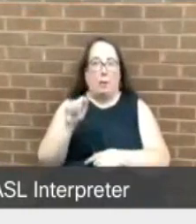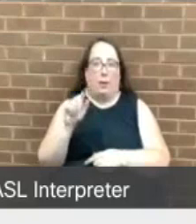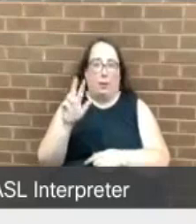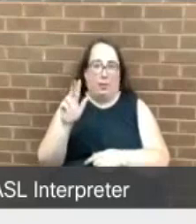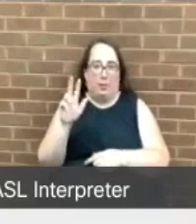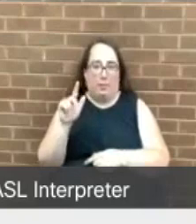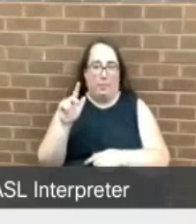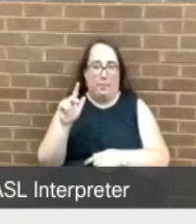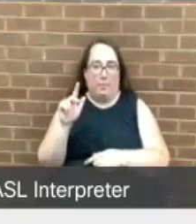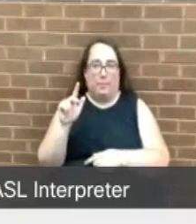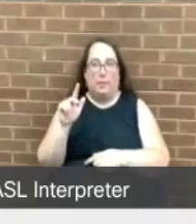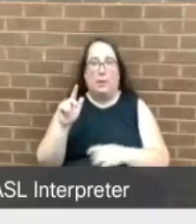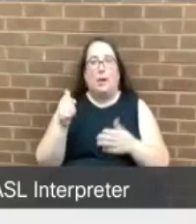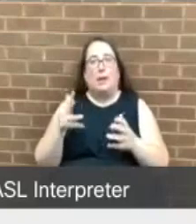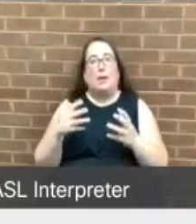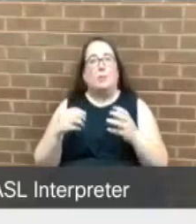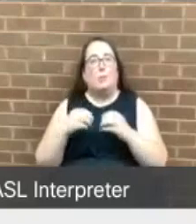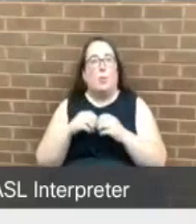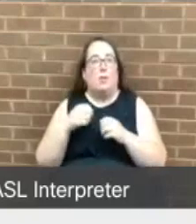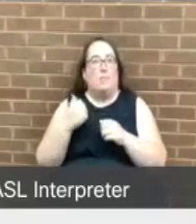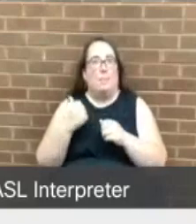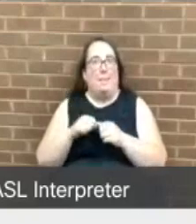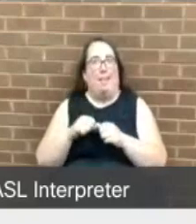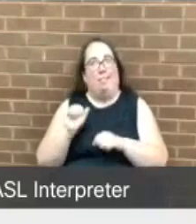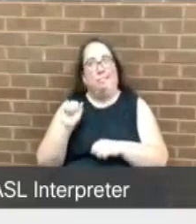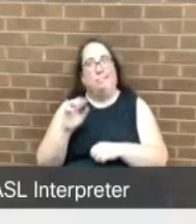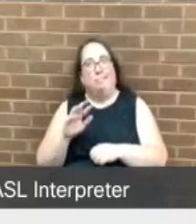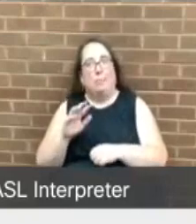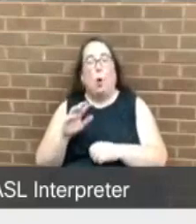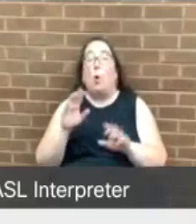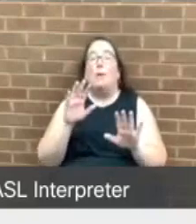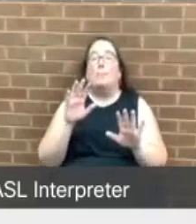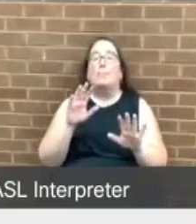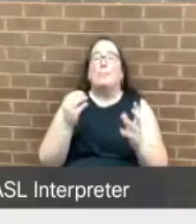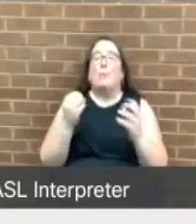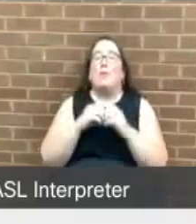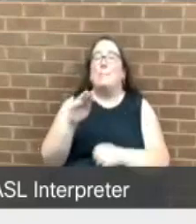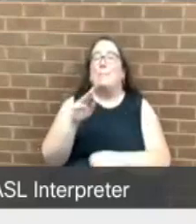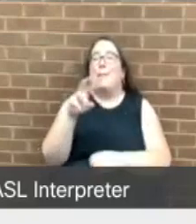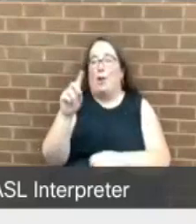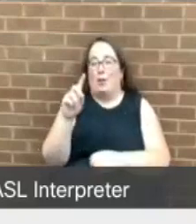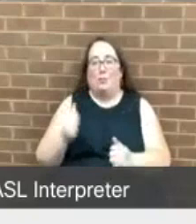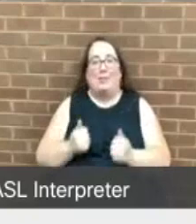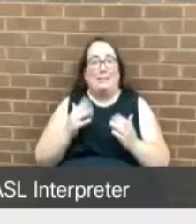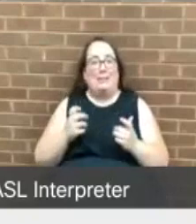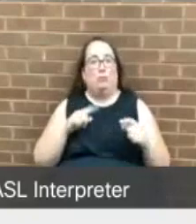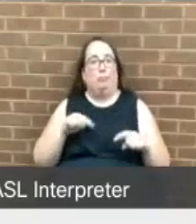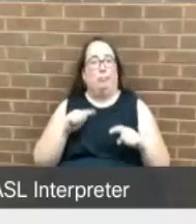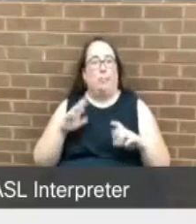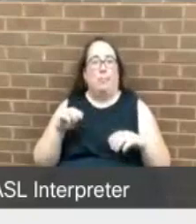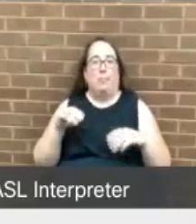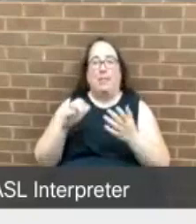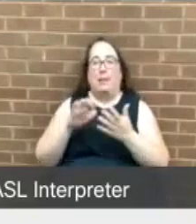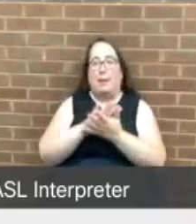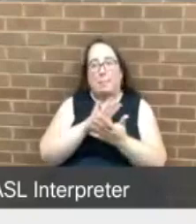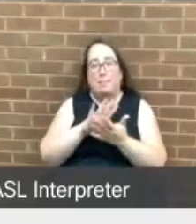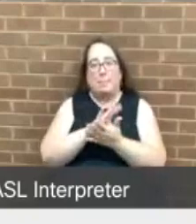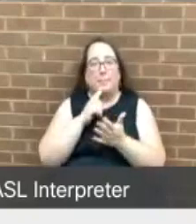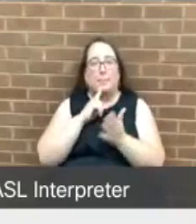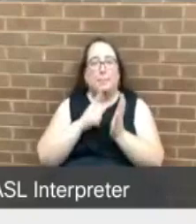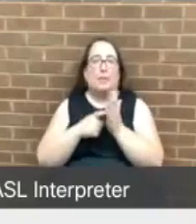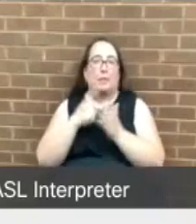that allows more of our Maryland residents to be able to come in during their normal renewal cycle and provide the documents that are required for Real